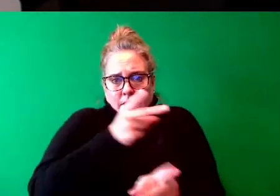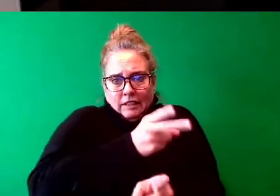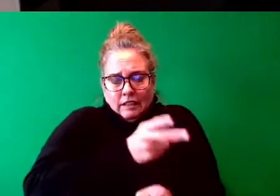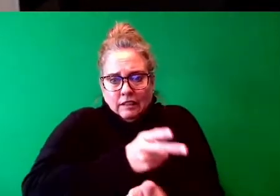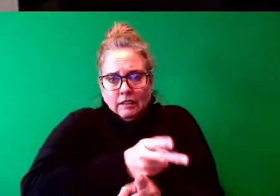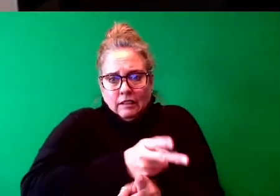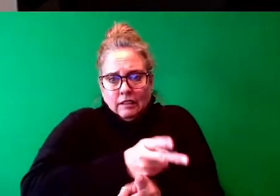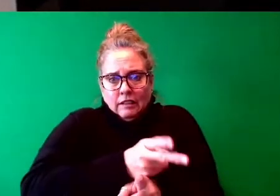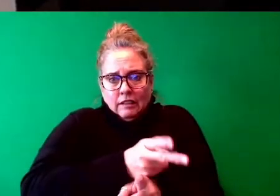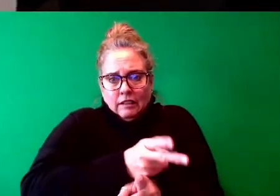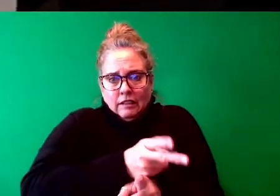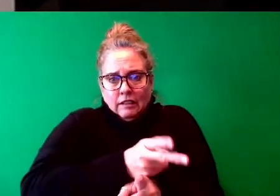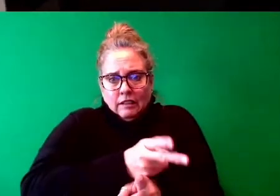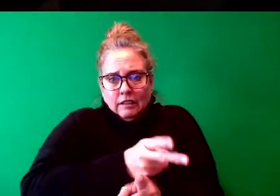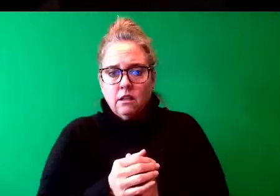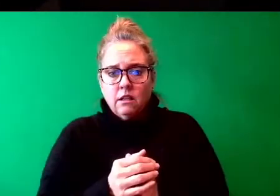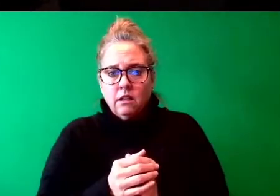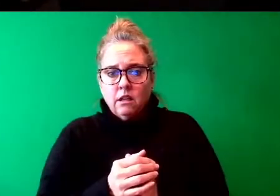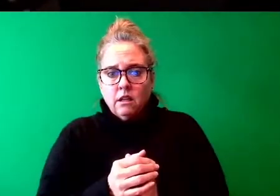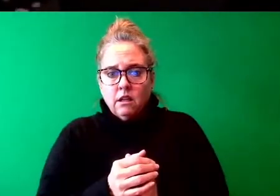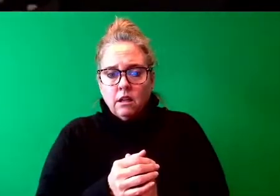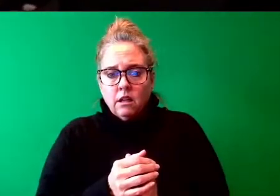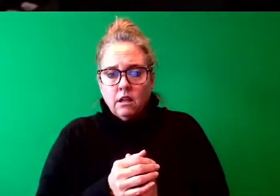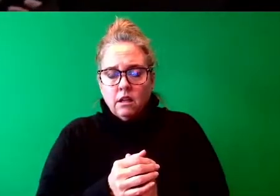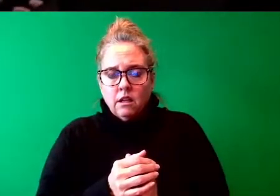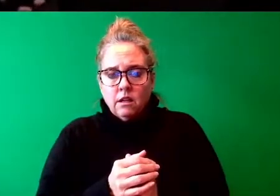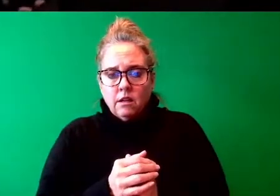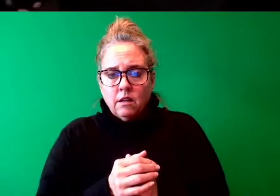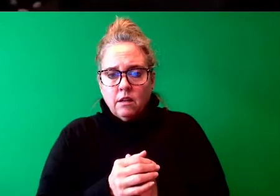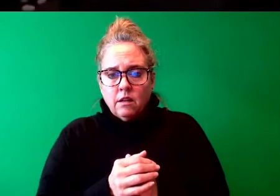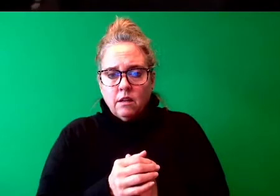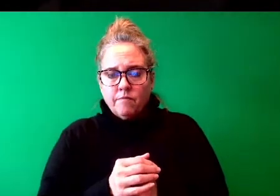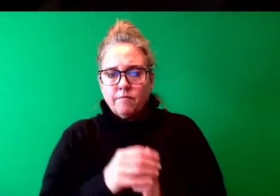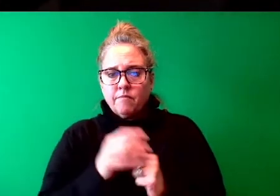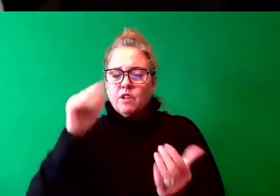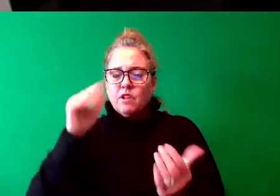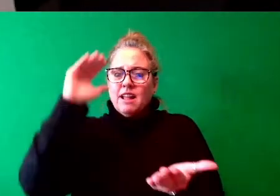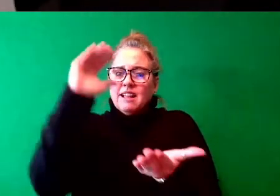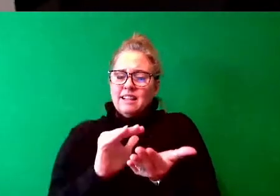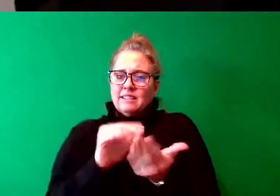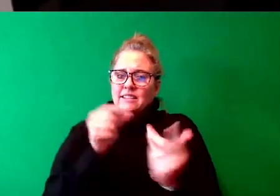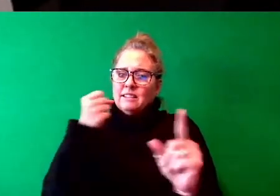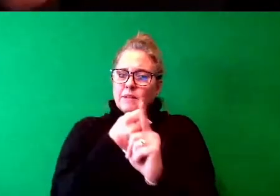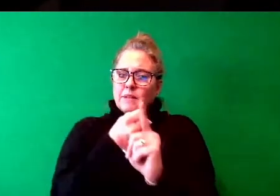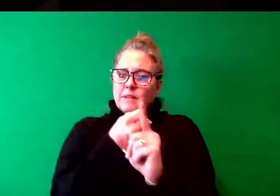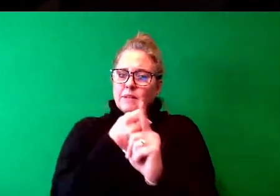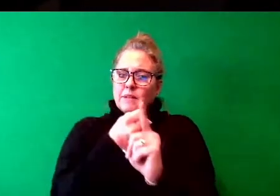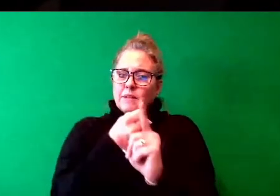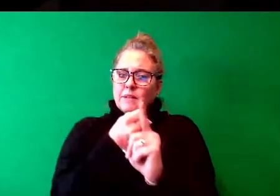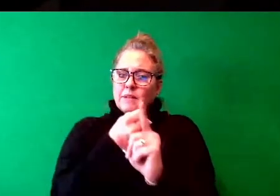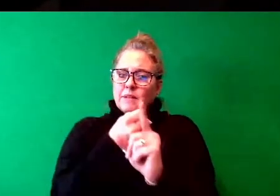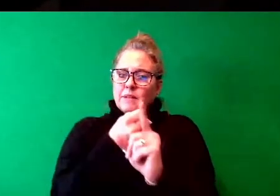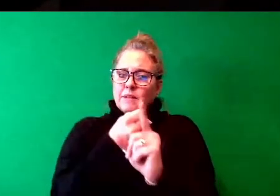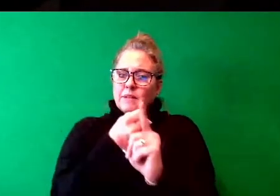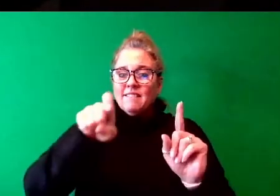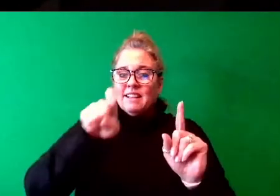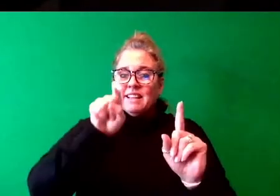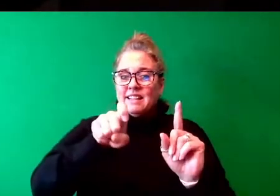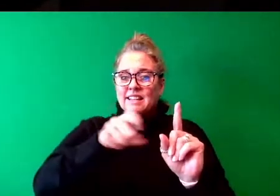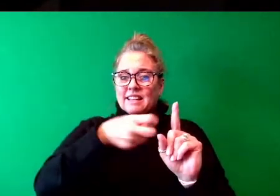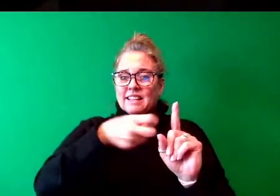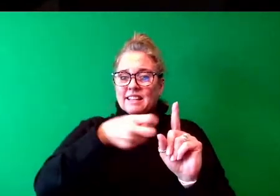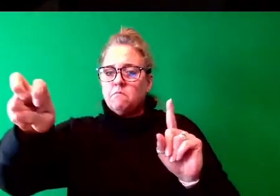functional, least impact from that. If we have to delay that to another hospital, that really impacts